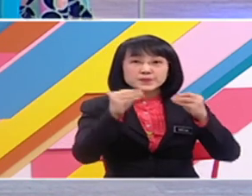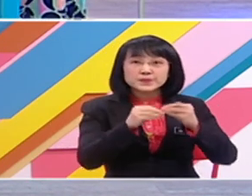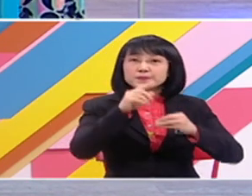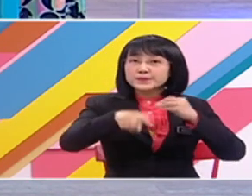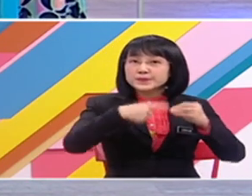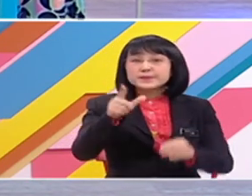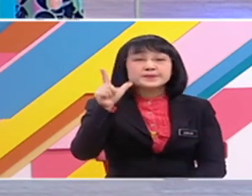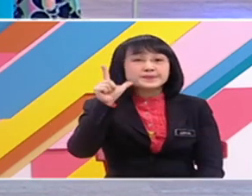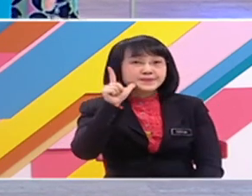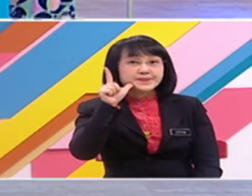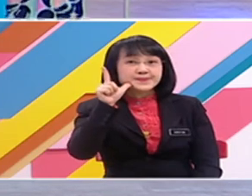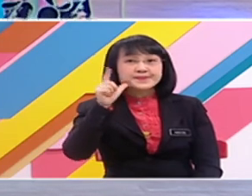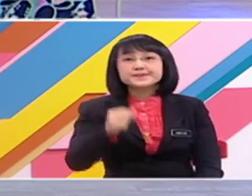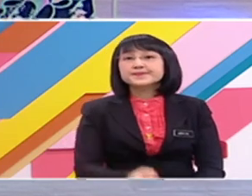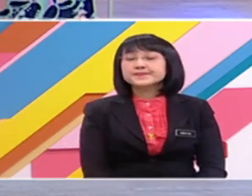friend.